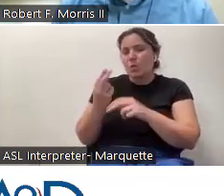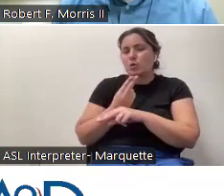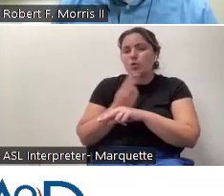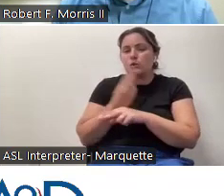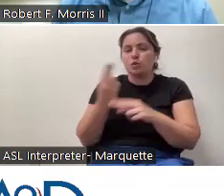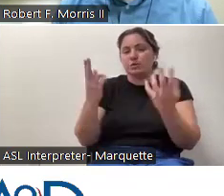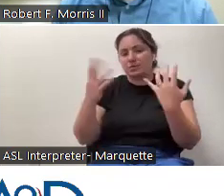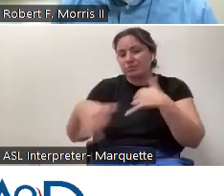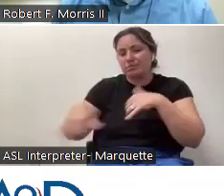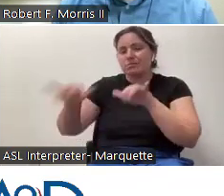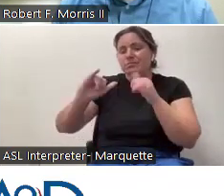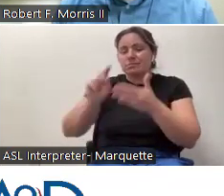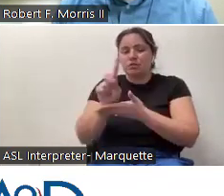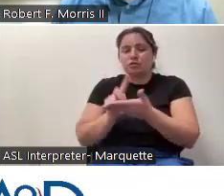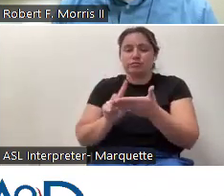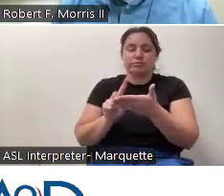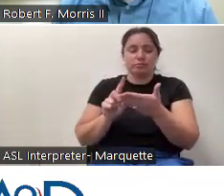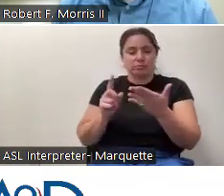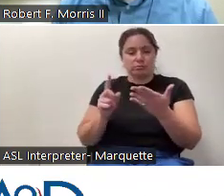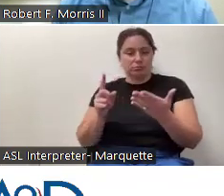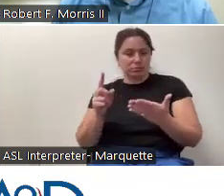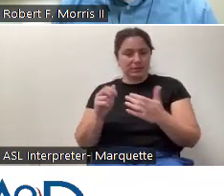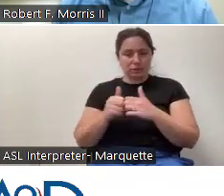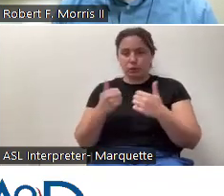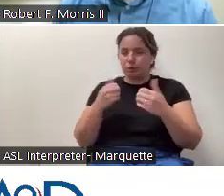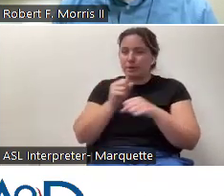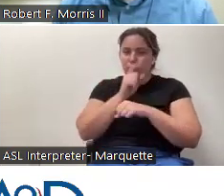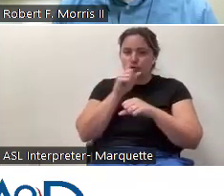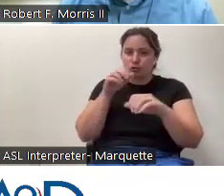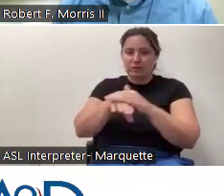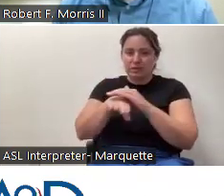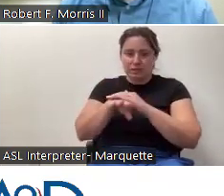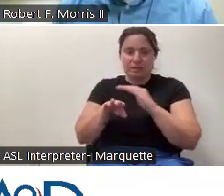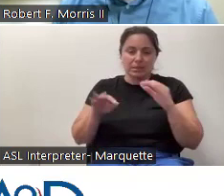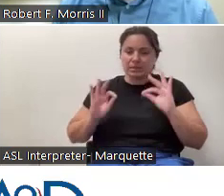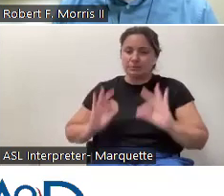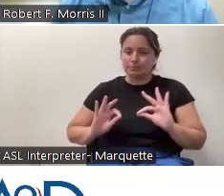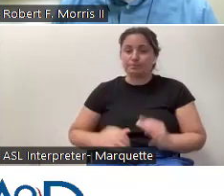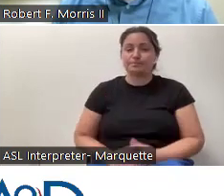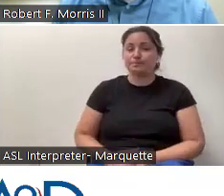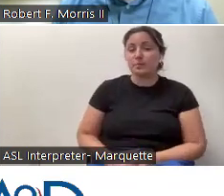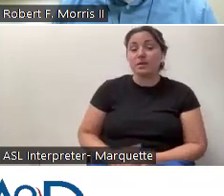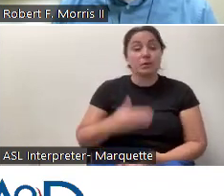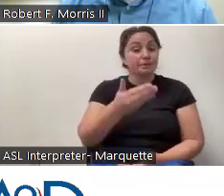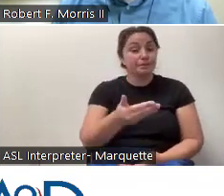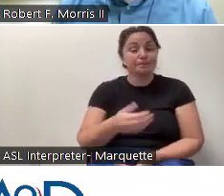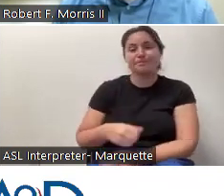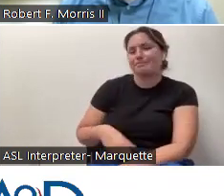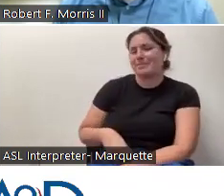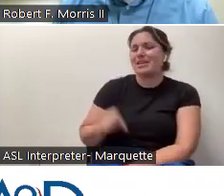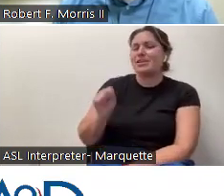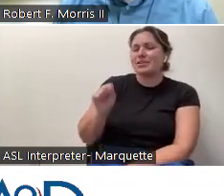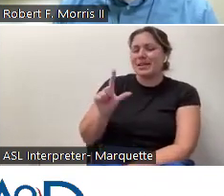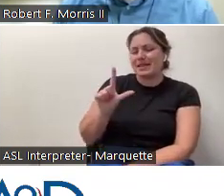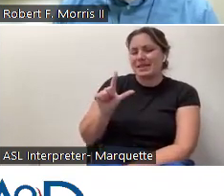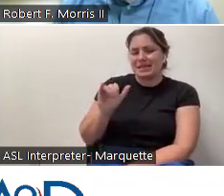promote accessibility. Lindsay, can you start us off? Yeah, sure. So as a career center,